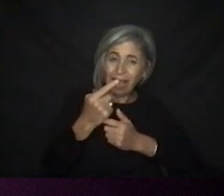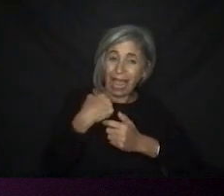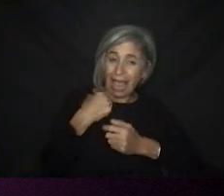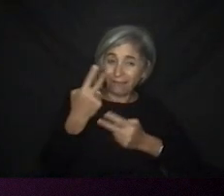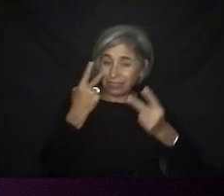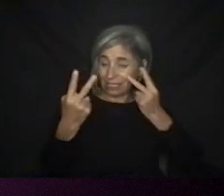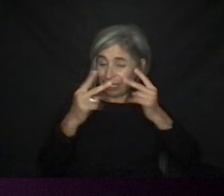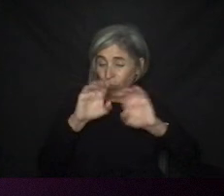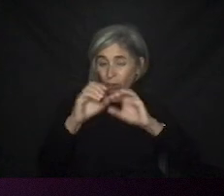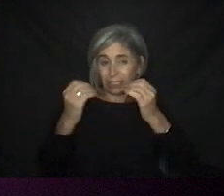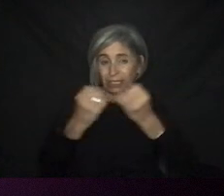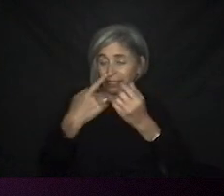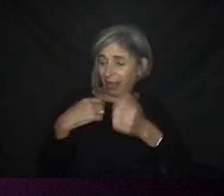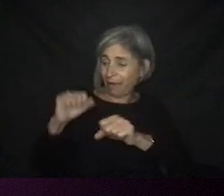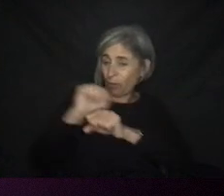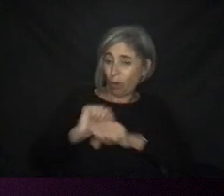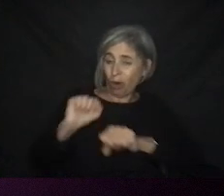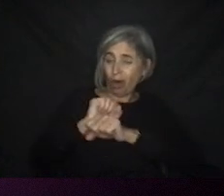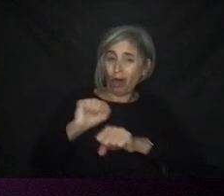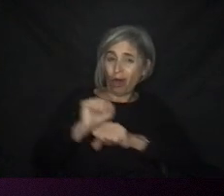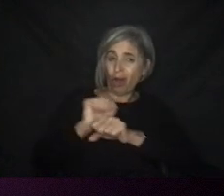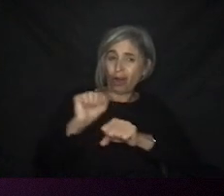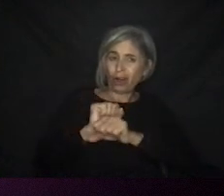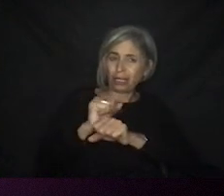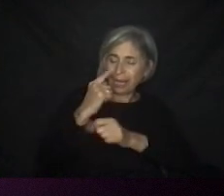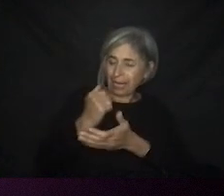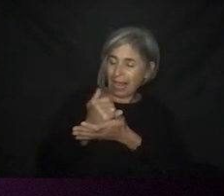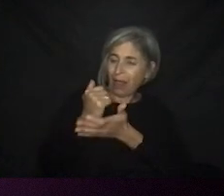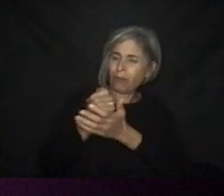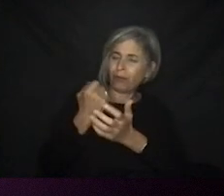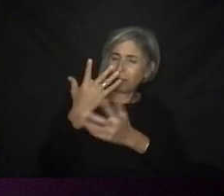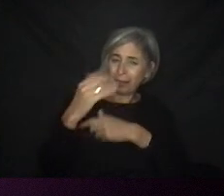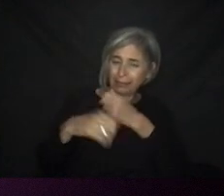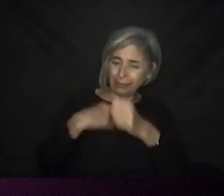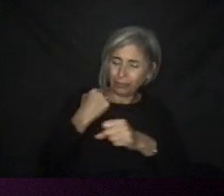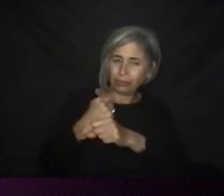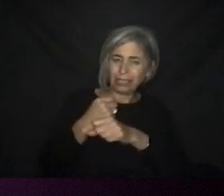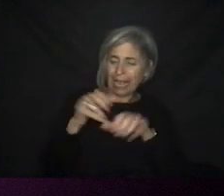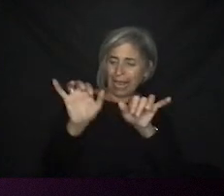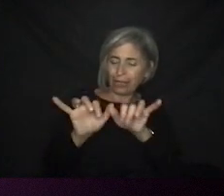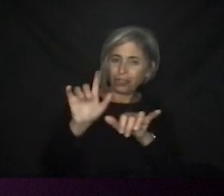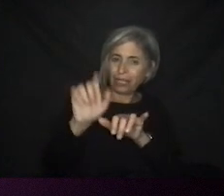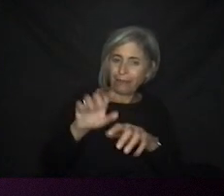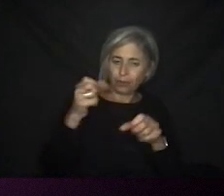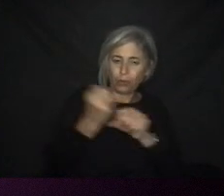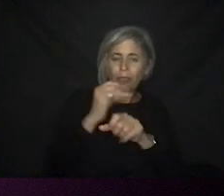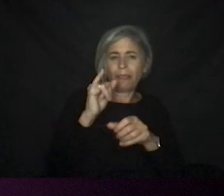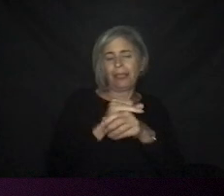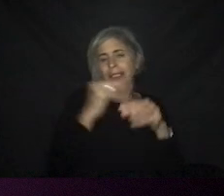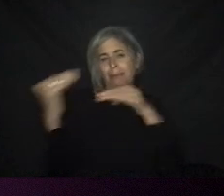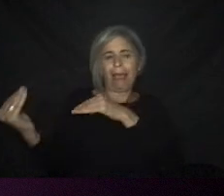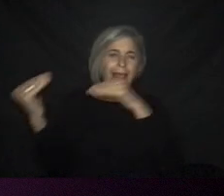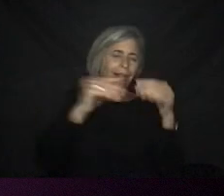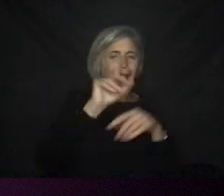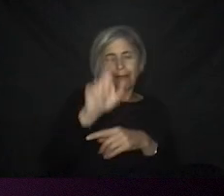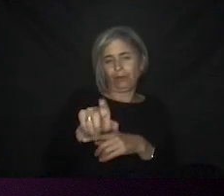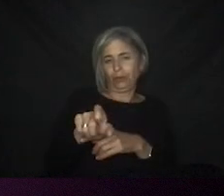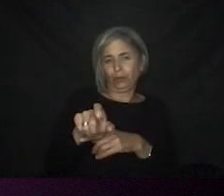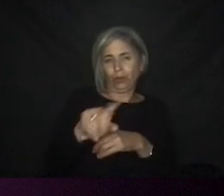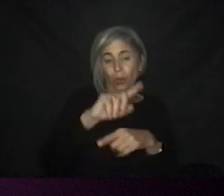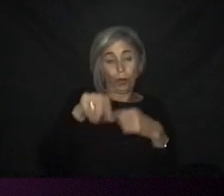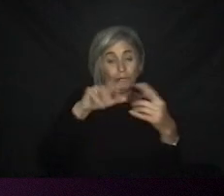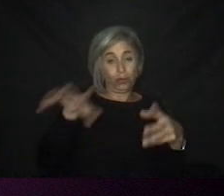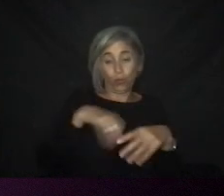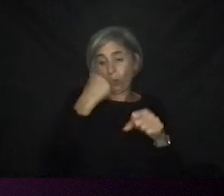I've seen in organizations that I've worked in and been around and helped, engineers have to win this battle. And when you